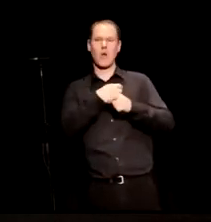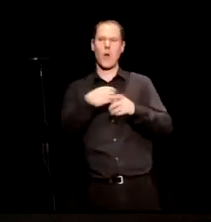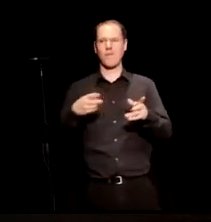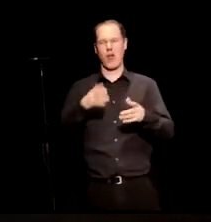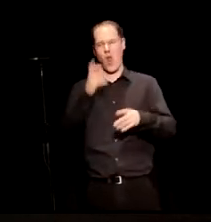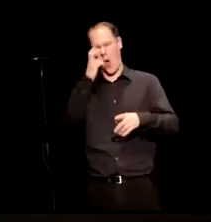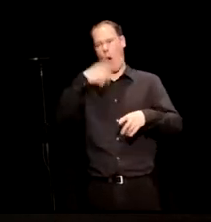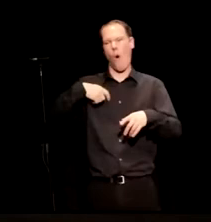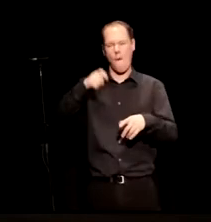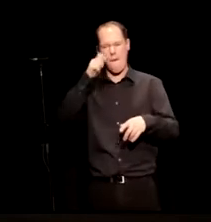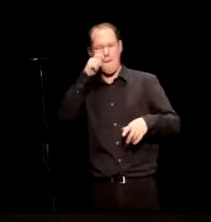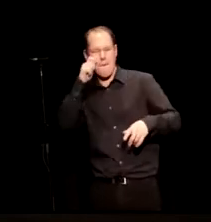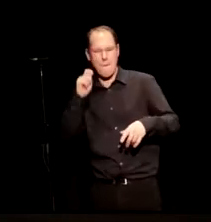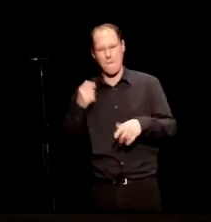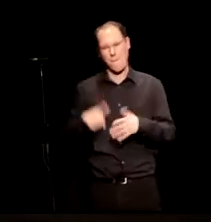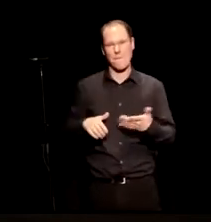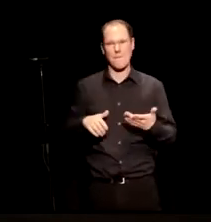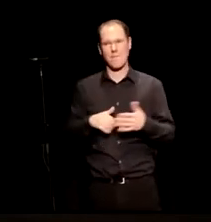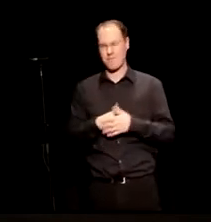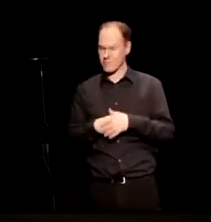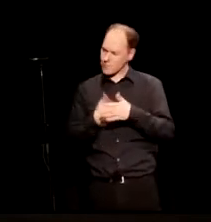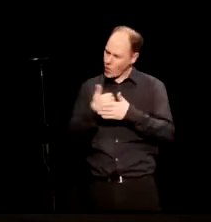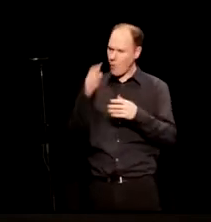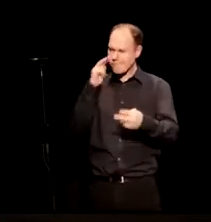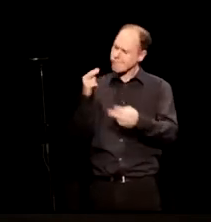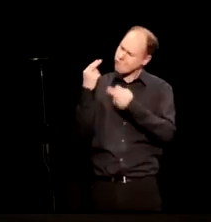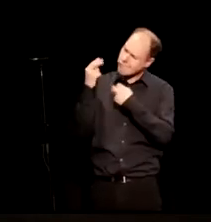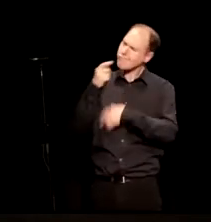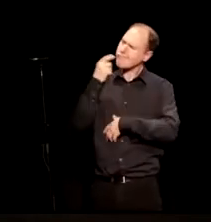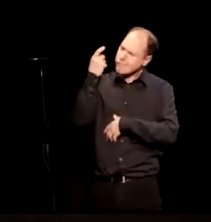old sloop. Oh, you always casting up reflections, huh? I